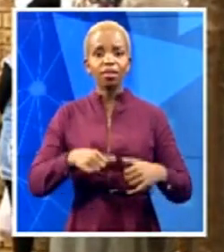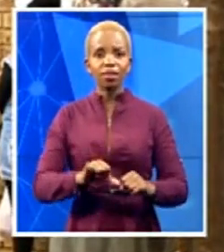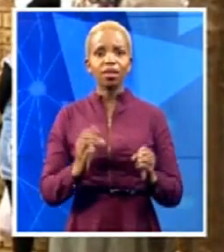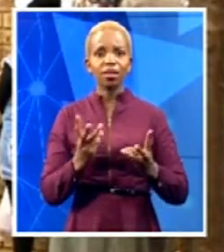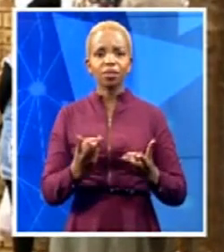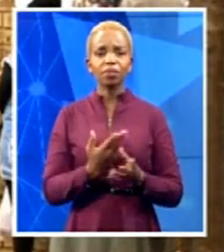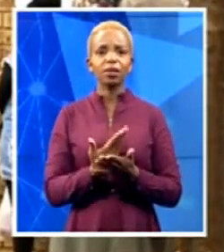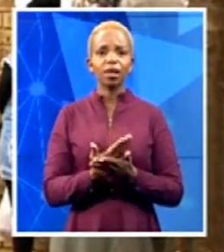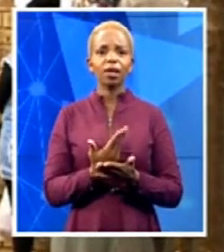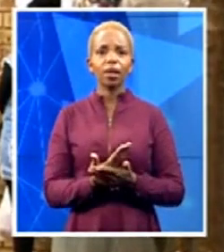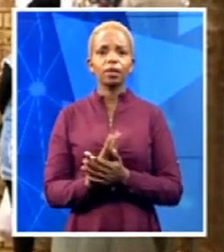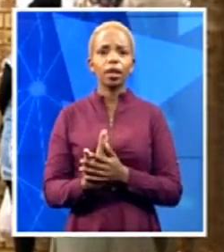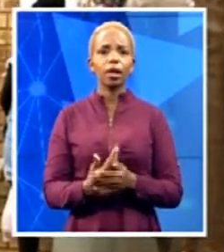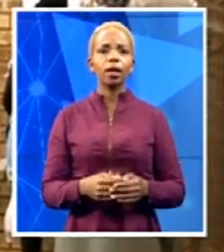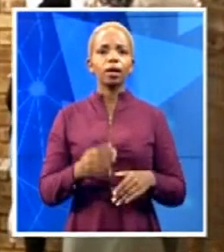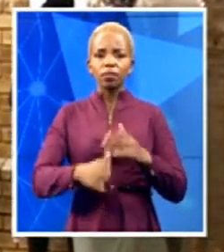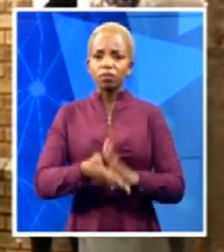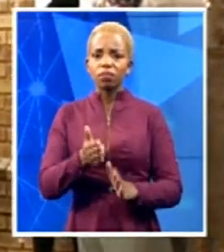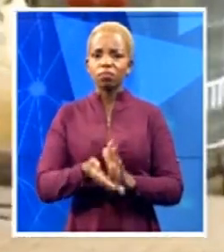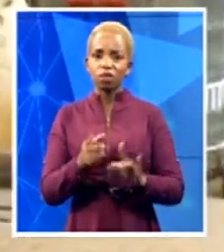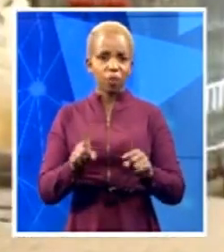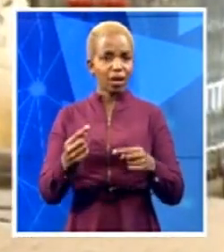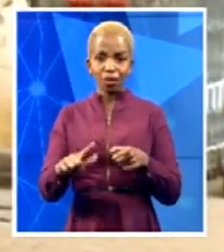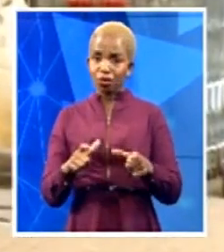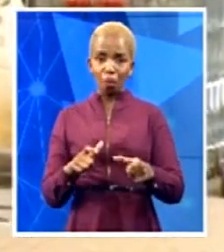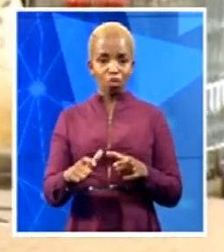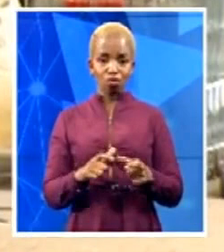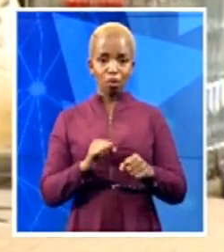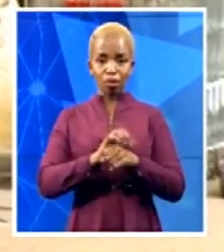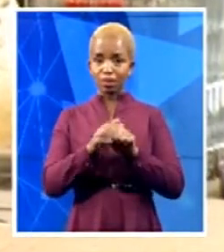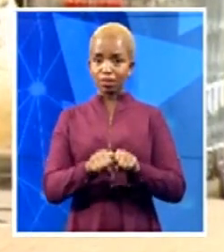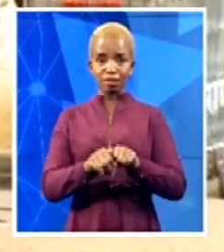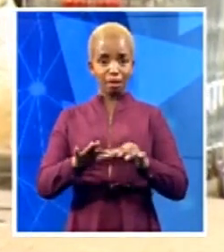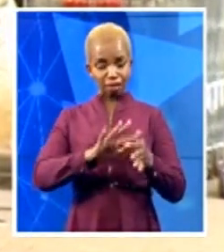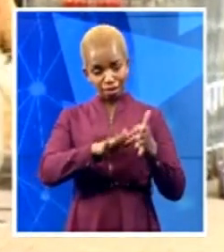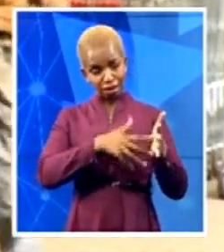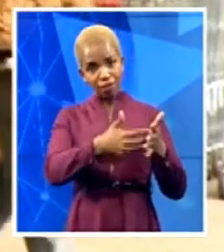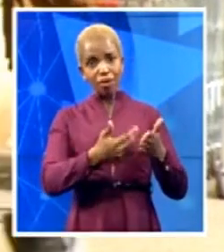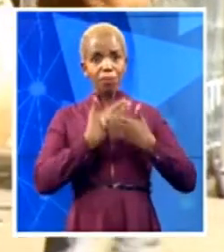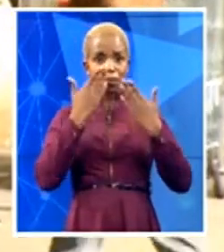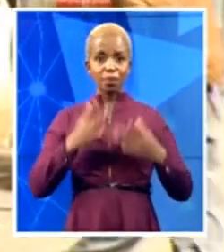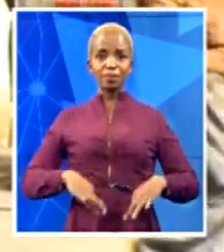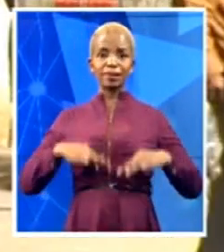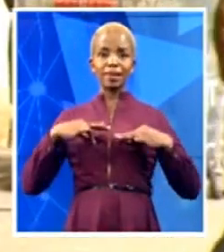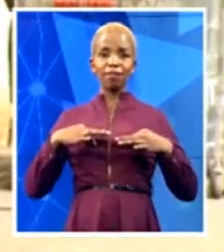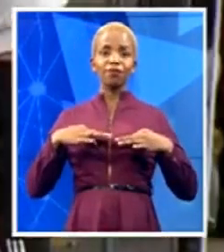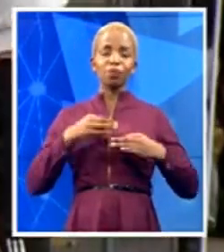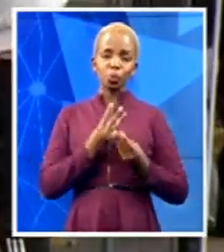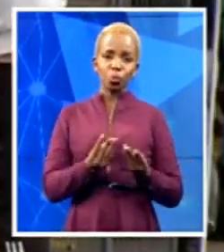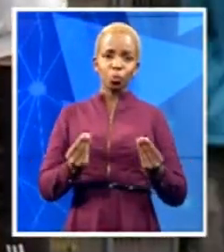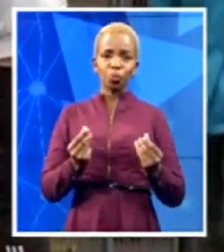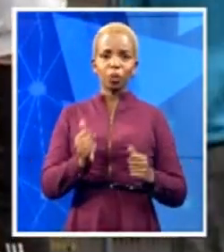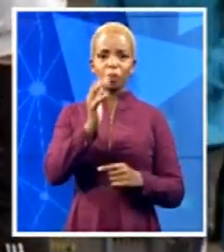cannot control the timeline of the virus. The virus will set its own timeline. We could be here for the next 6 months, 12 months, 18 months, and then